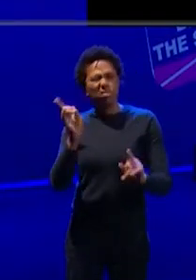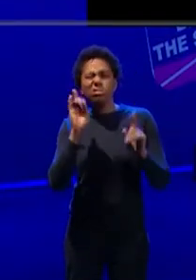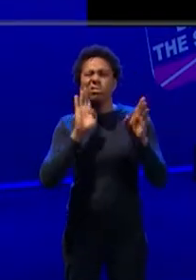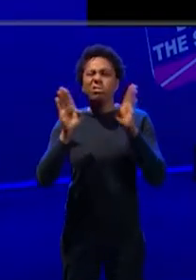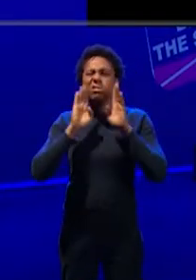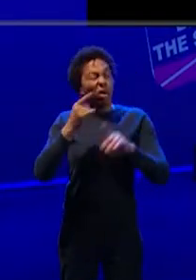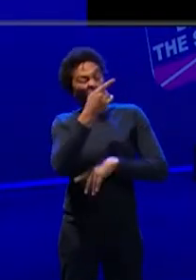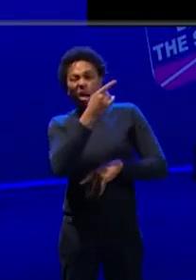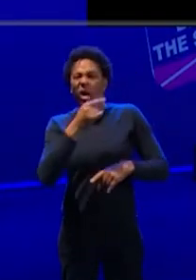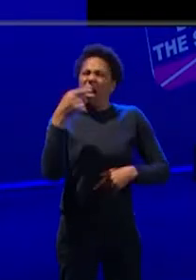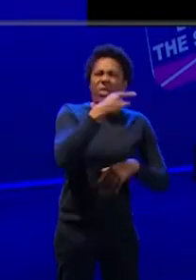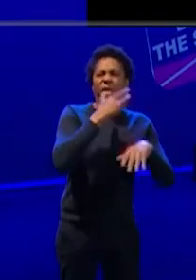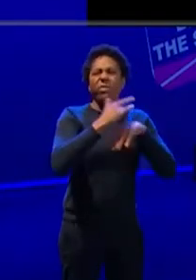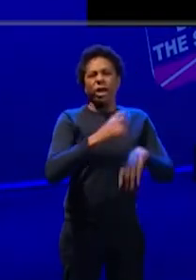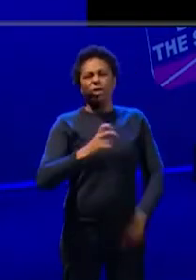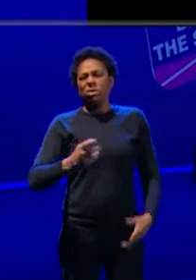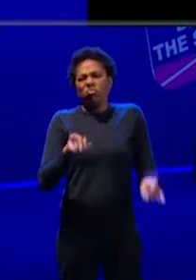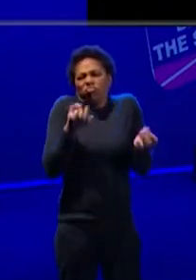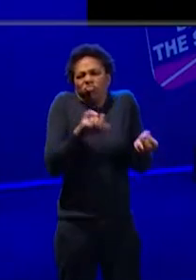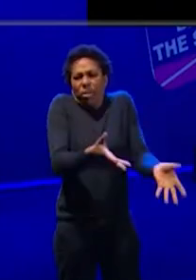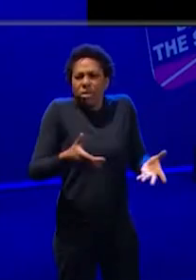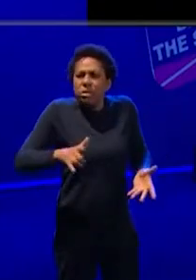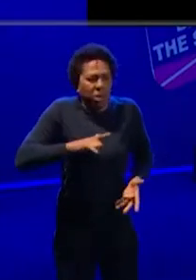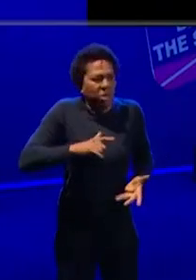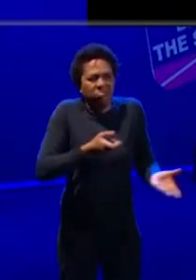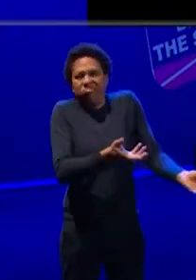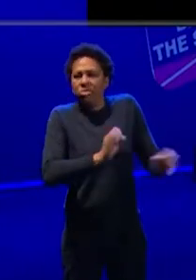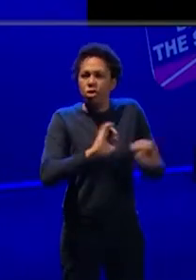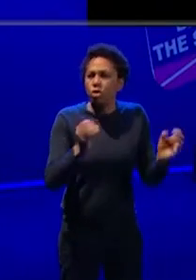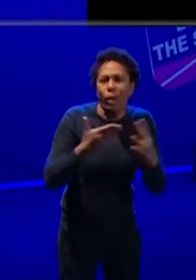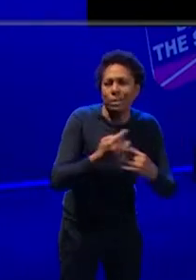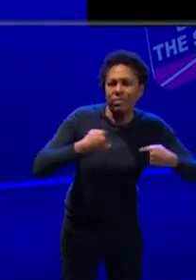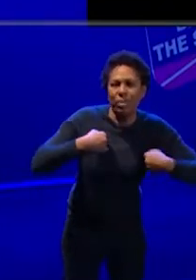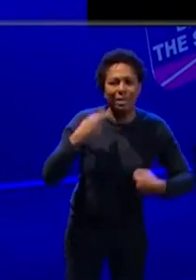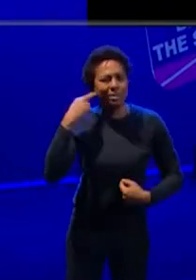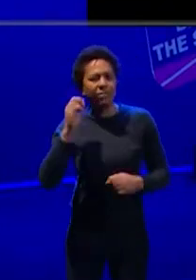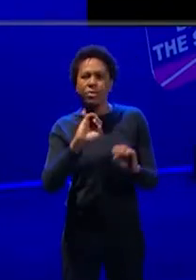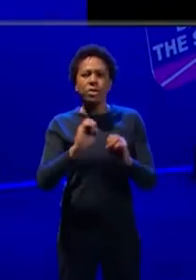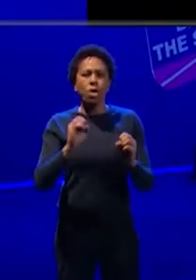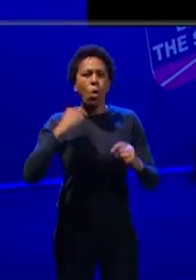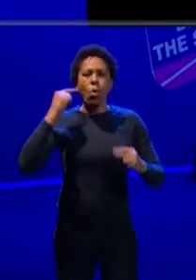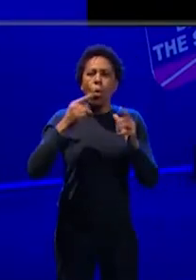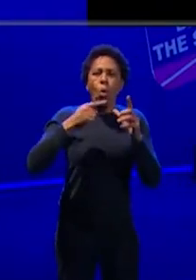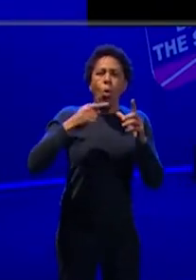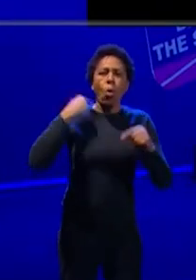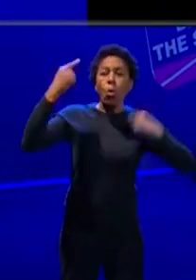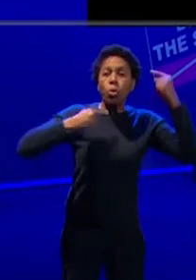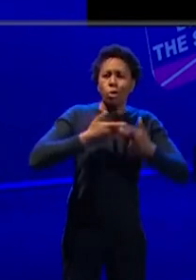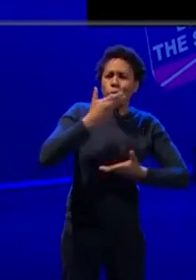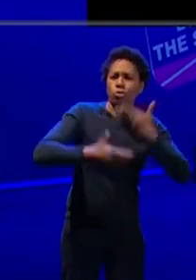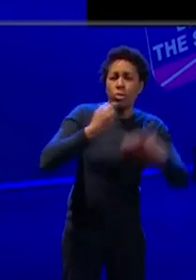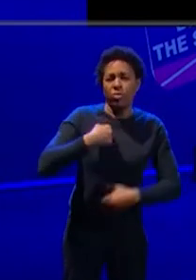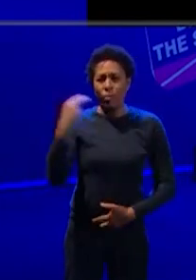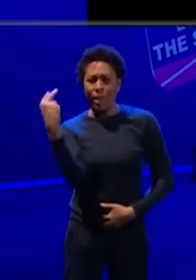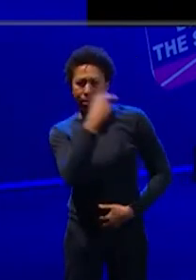is a nightmare for the people producing plays. You know, it's quite terrifying, I have to say that. But let's